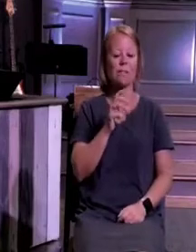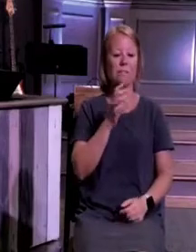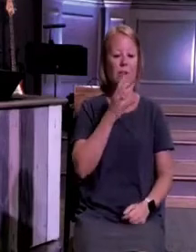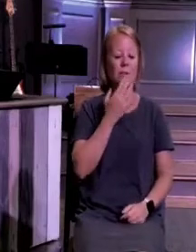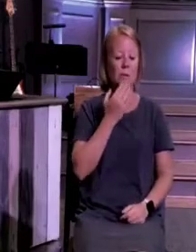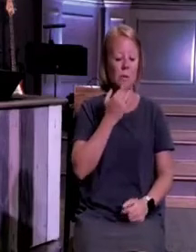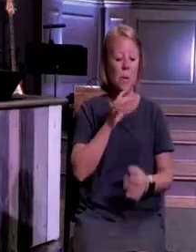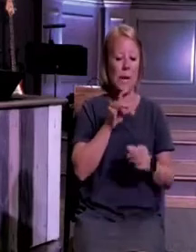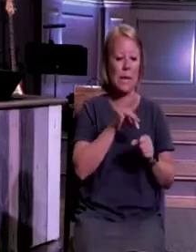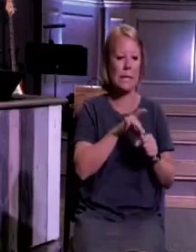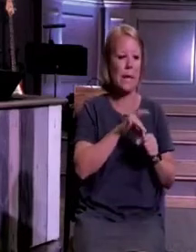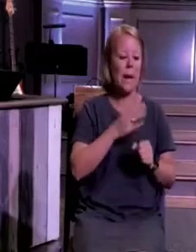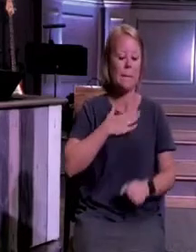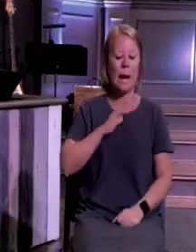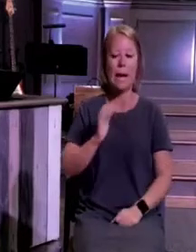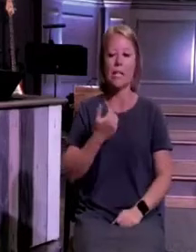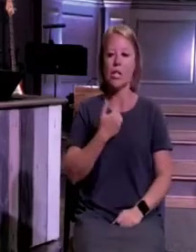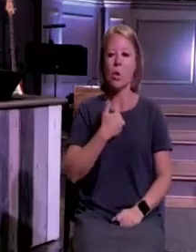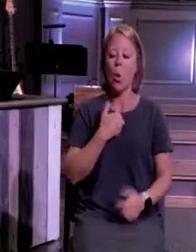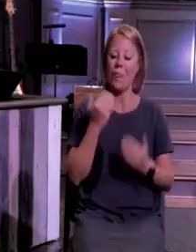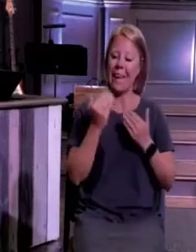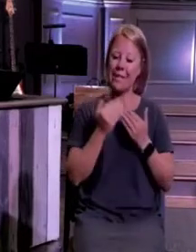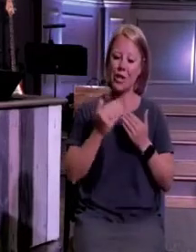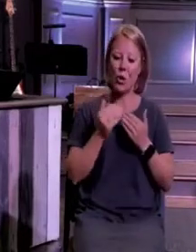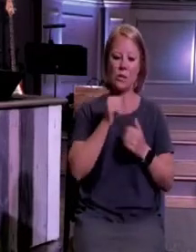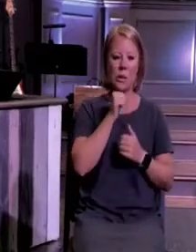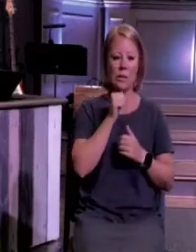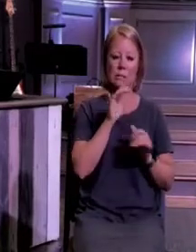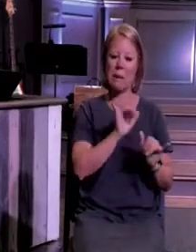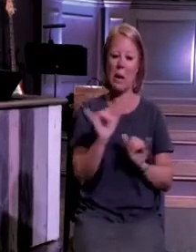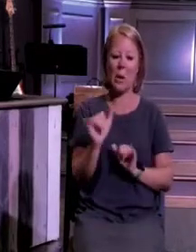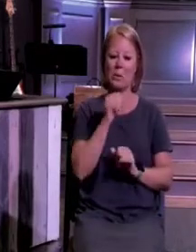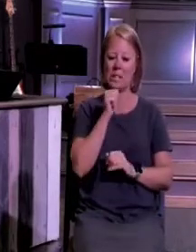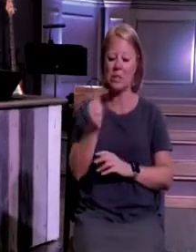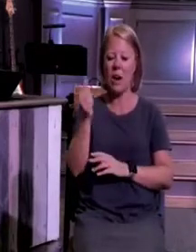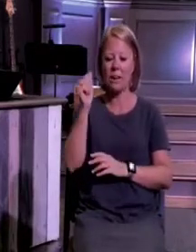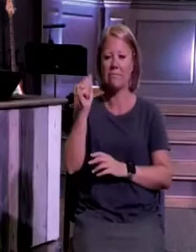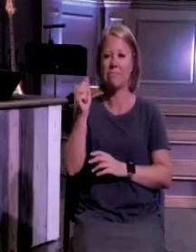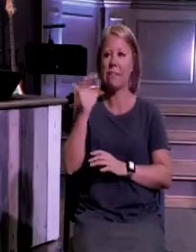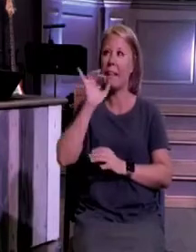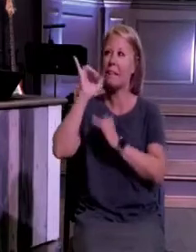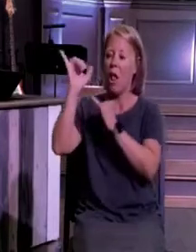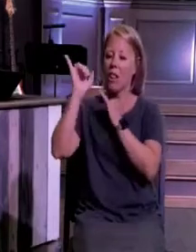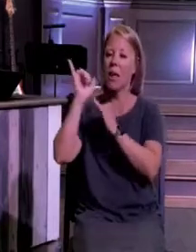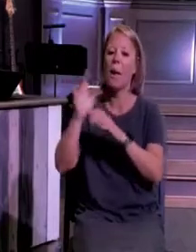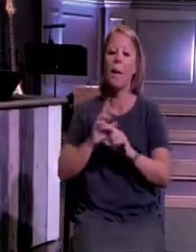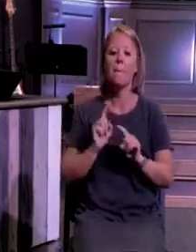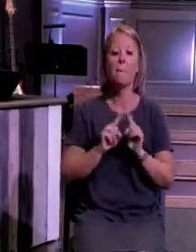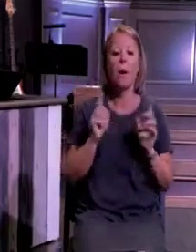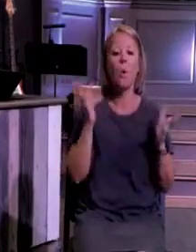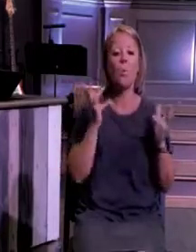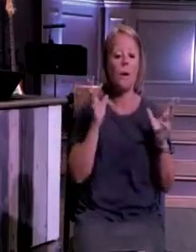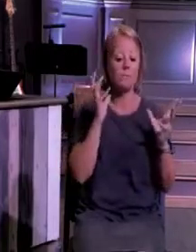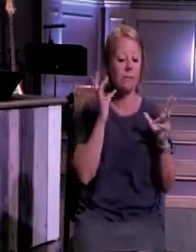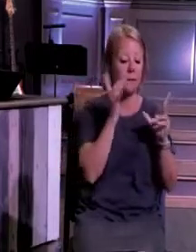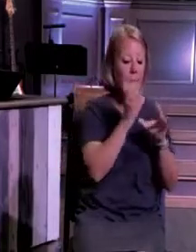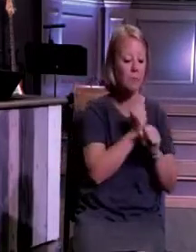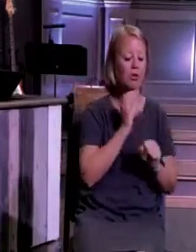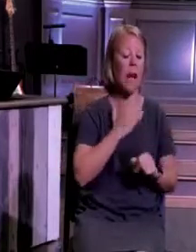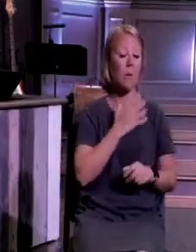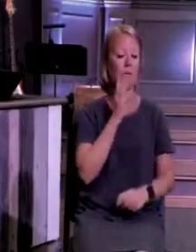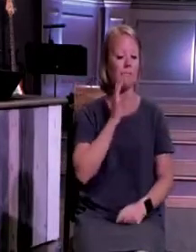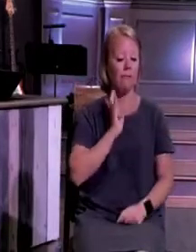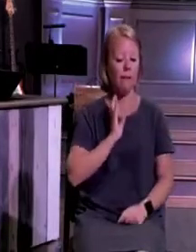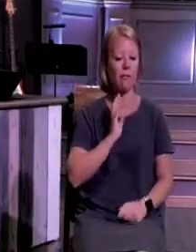that's almost close to being ungodly. But when we look at what captures our flesh and we say to